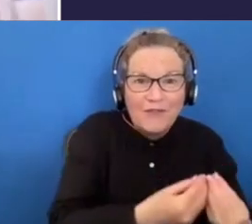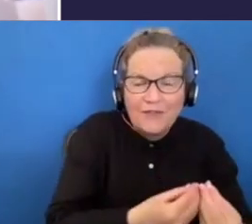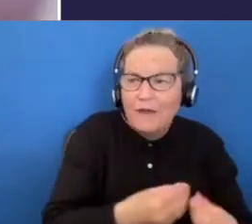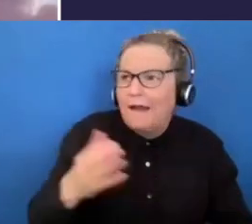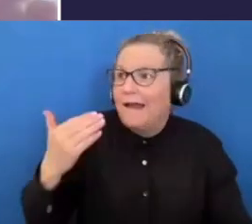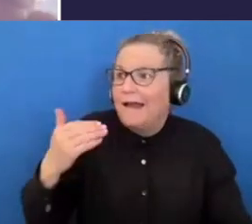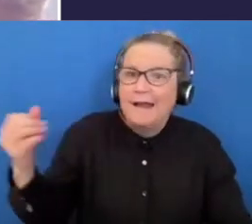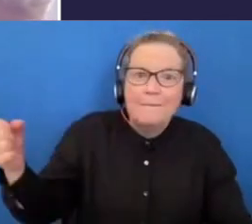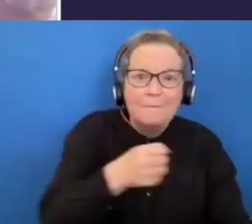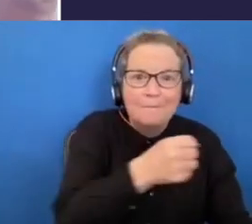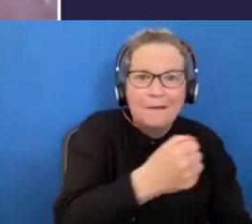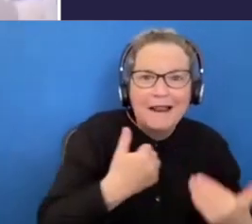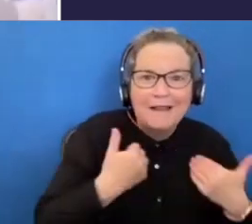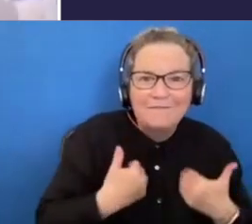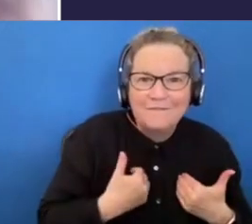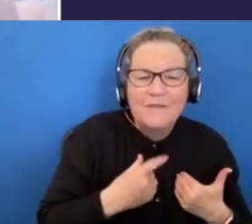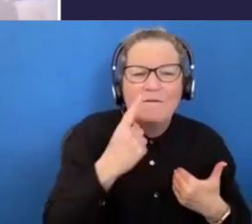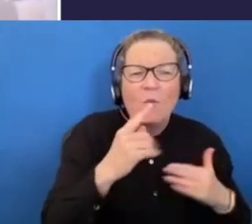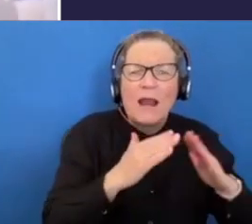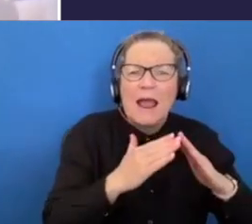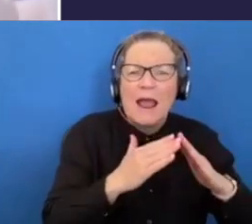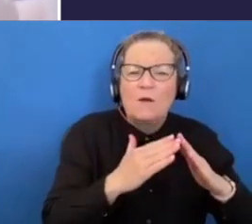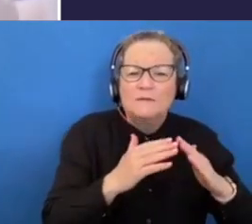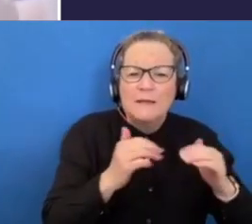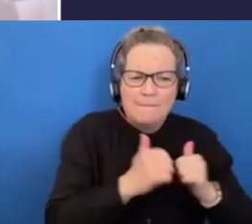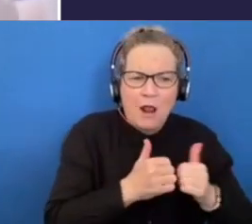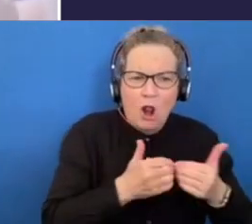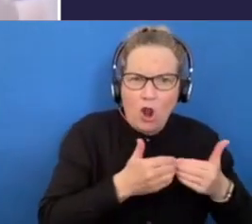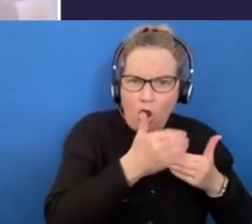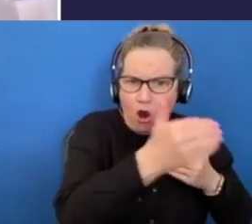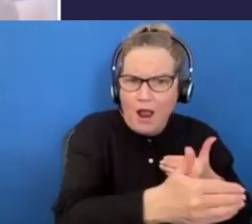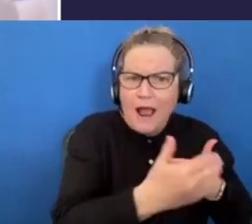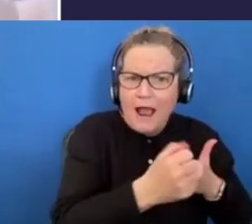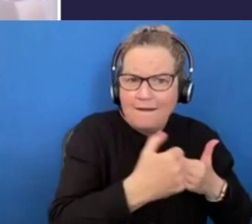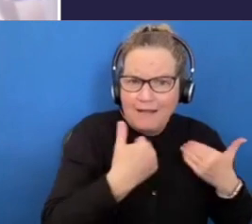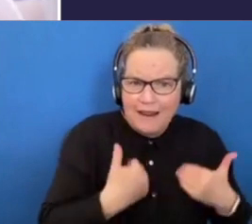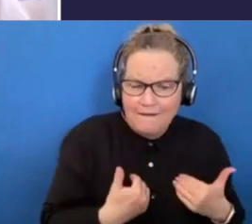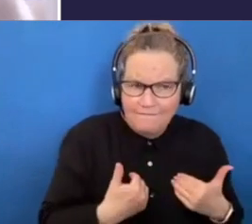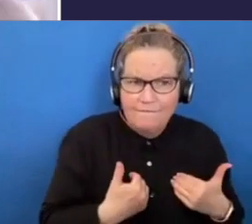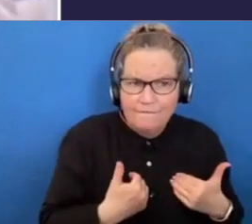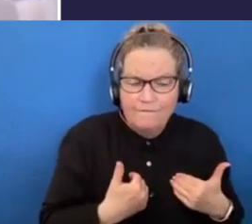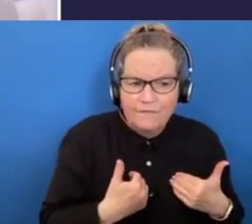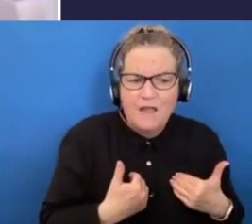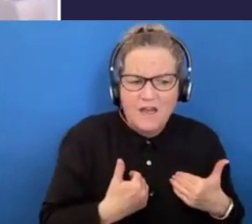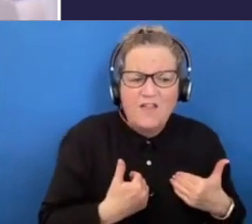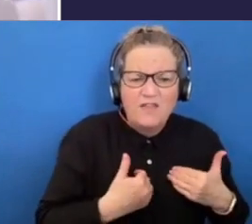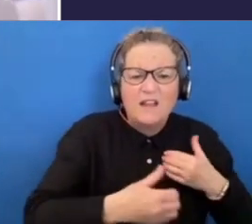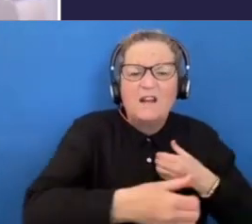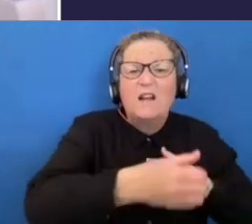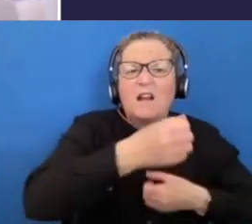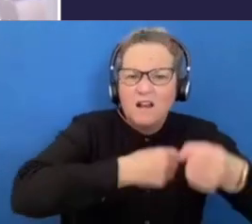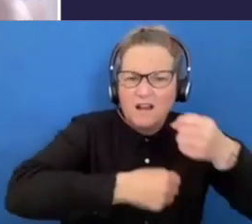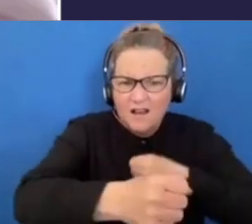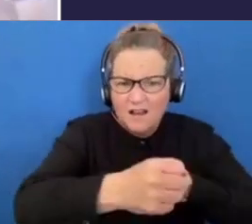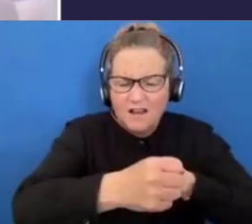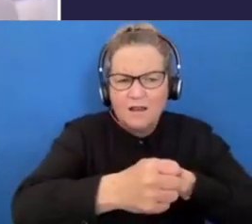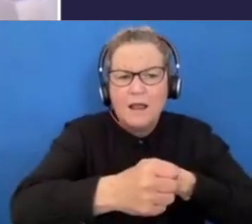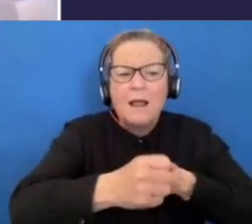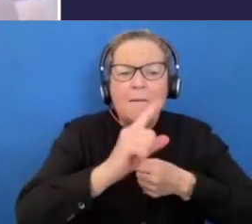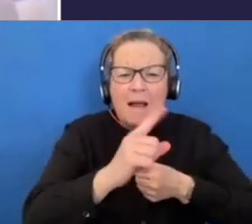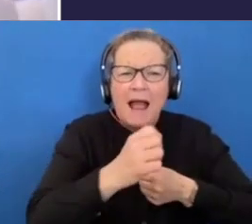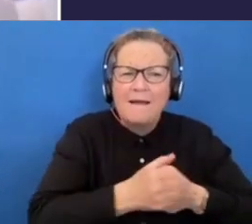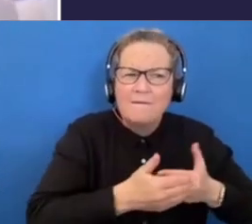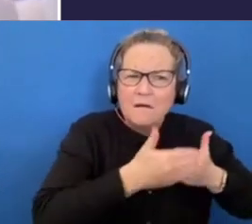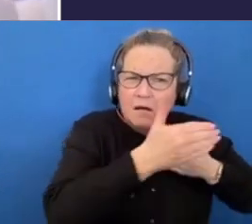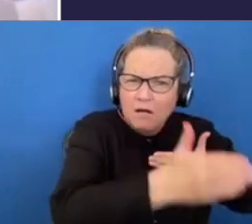of there's one housemate who's been there longer, and then the next housemate who moves in. So there's always a continual role for one housemate